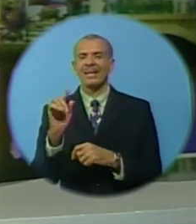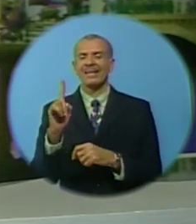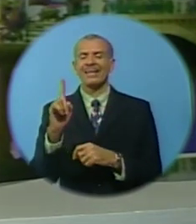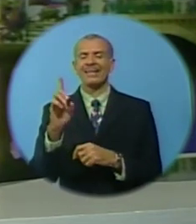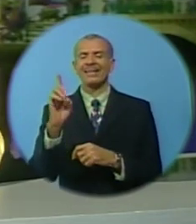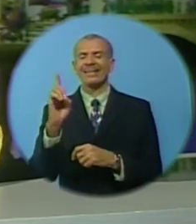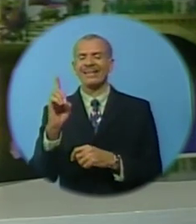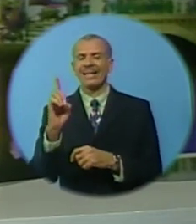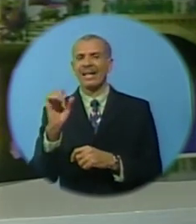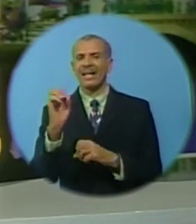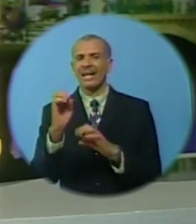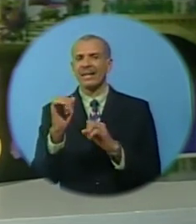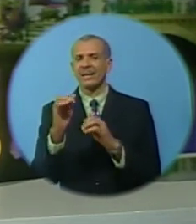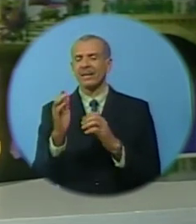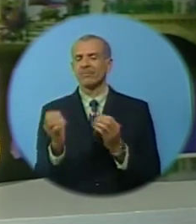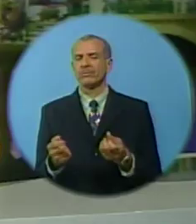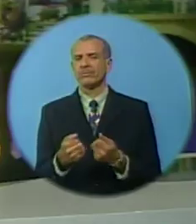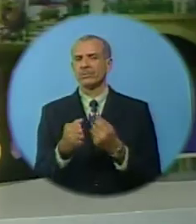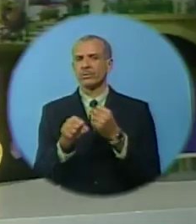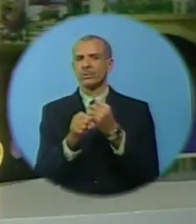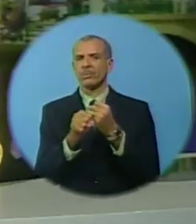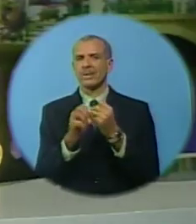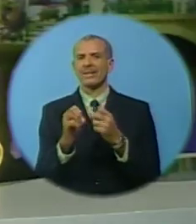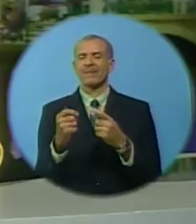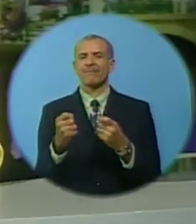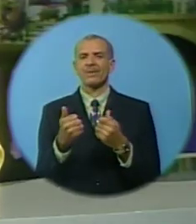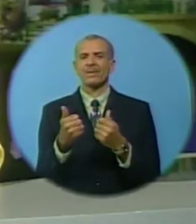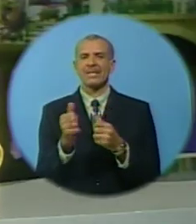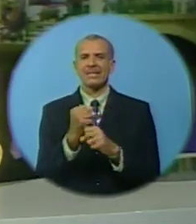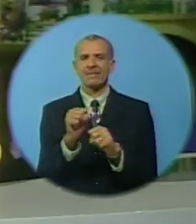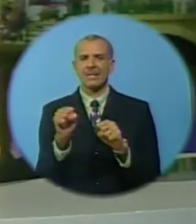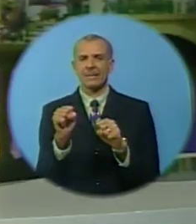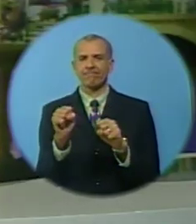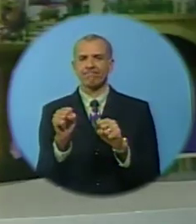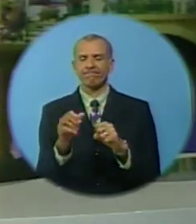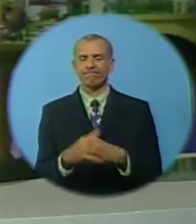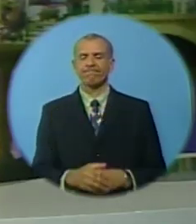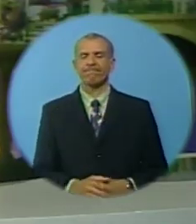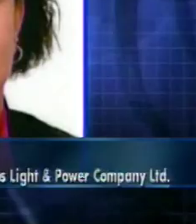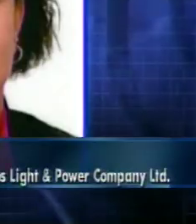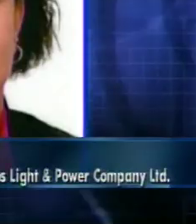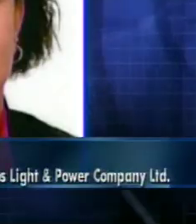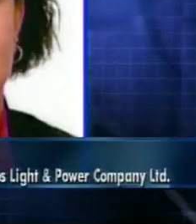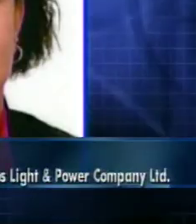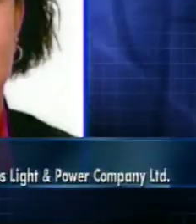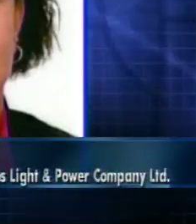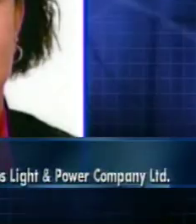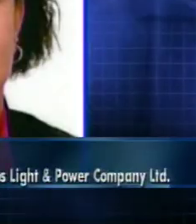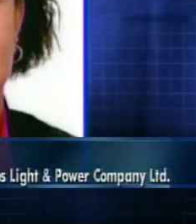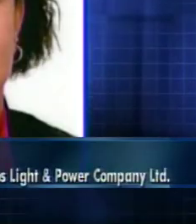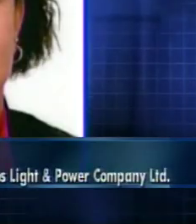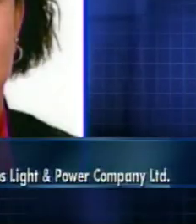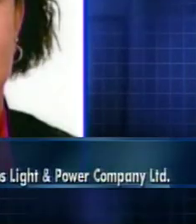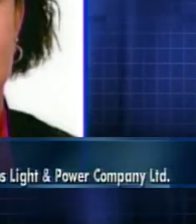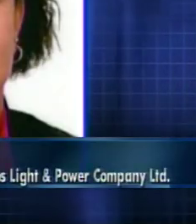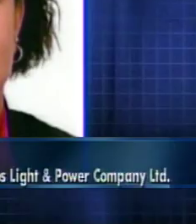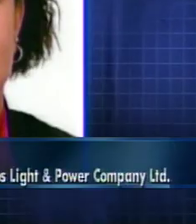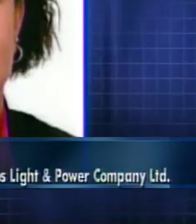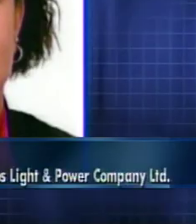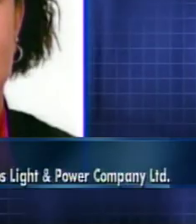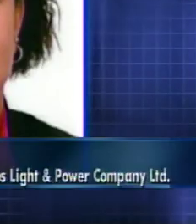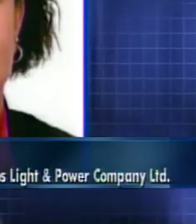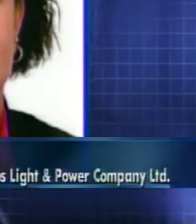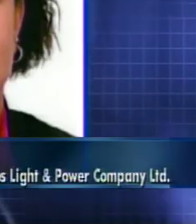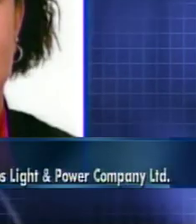as it continues to promote energy efficiency and safety. To encourage persons to use LED Christmas lights. They are